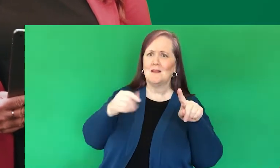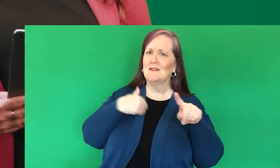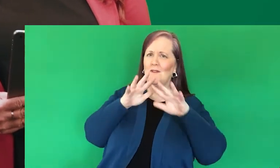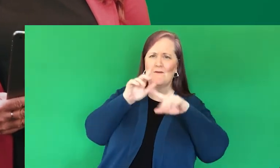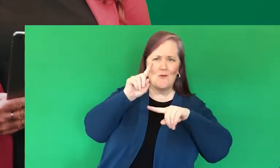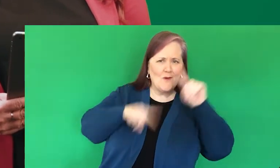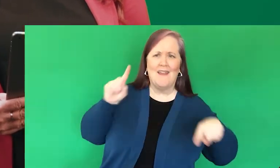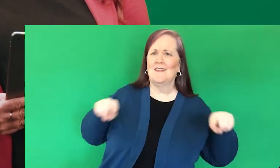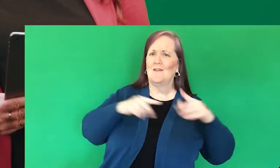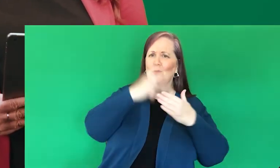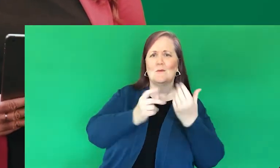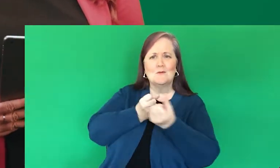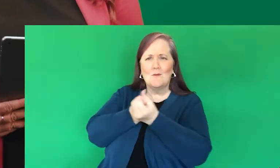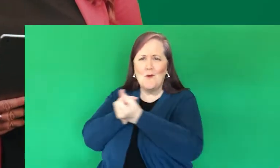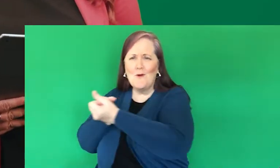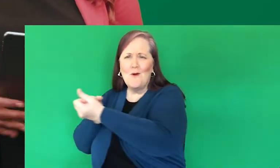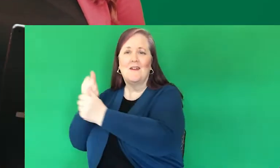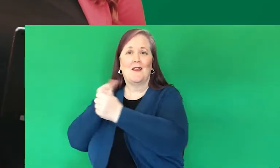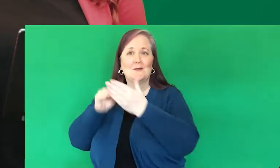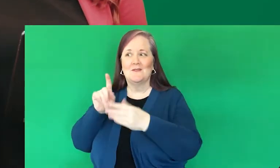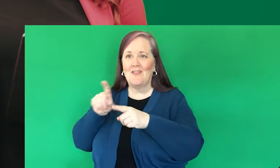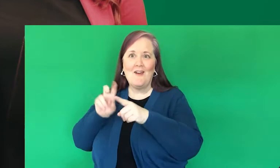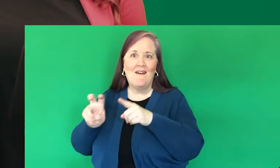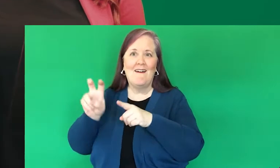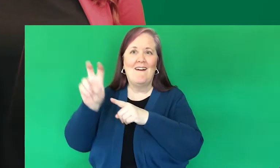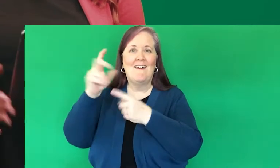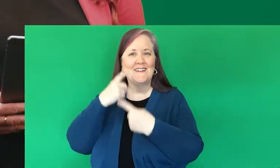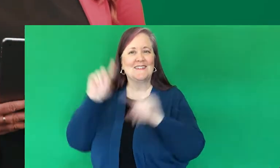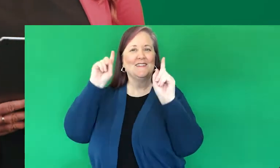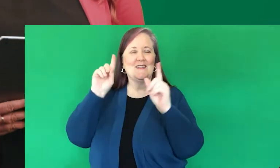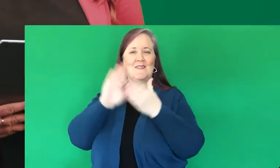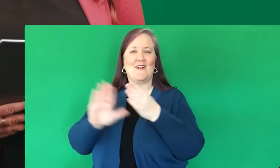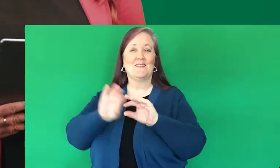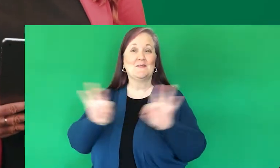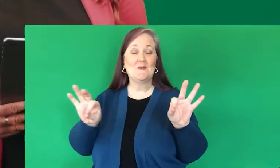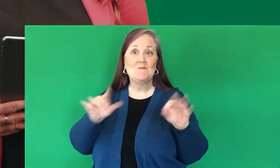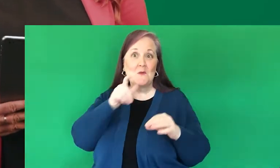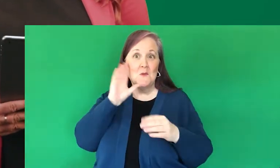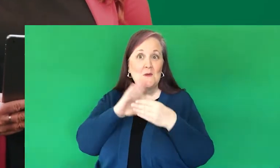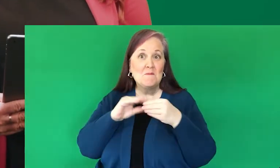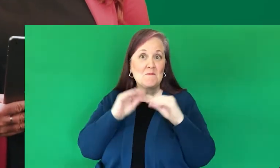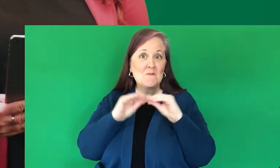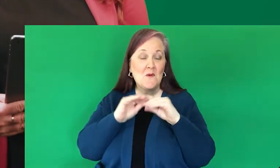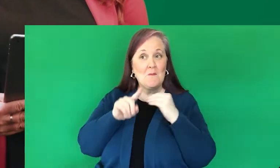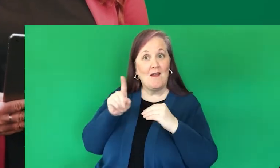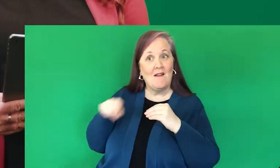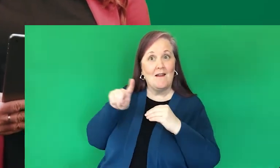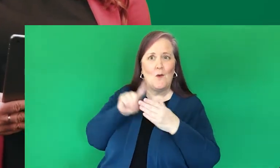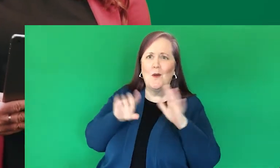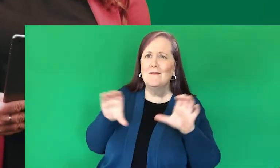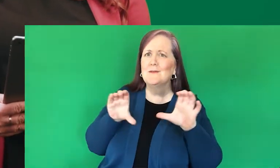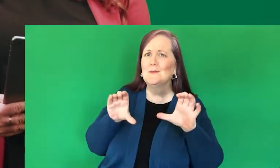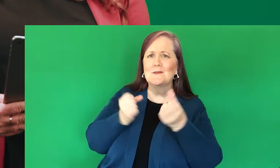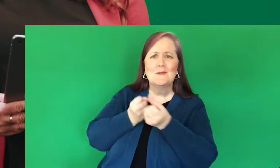university needs to have a variety of programs to support every student on their journey to achieving a college degree. To tell you more about